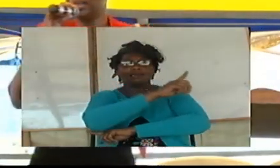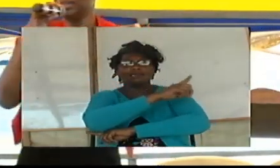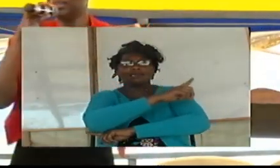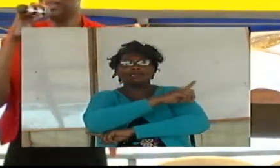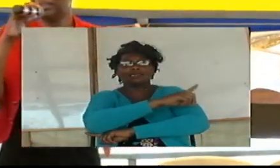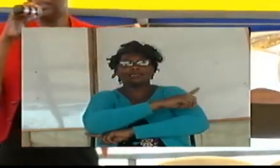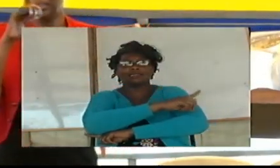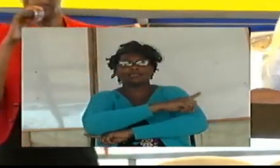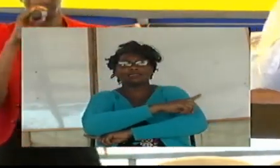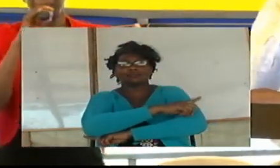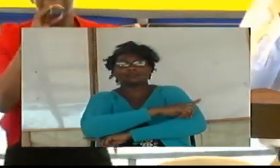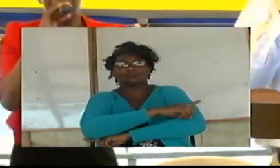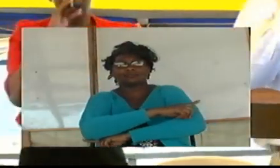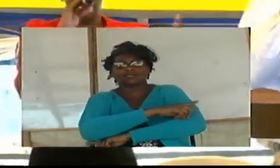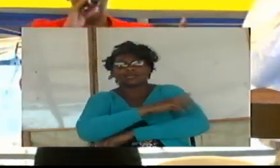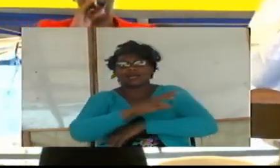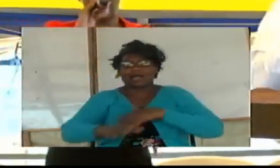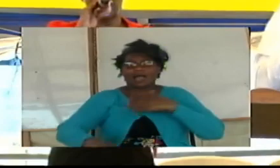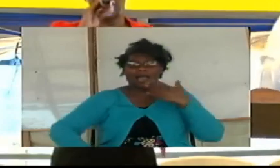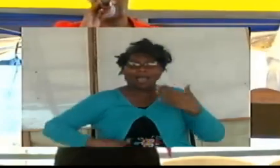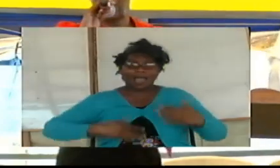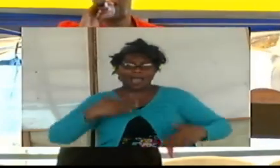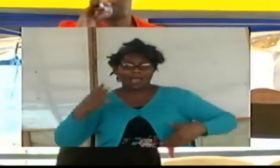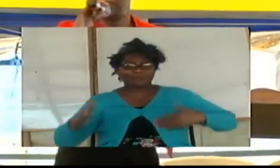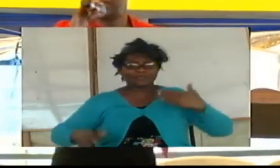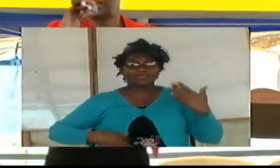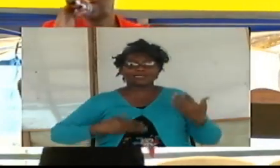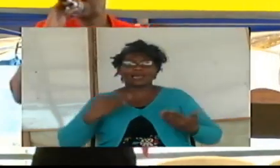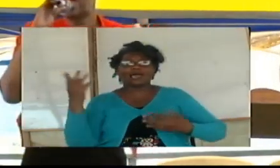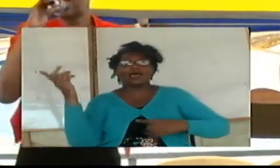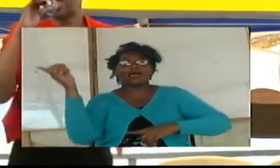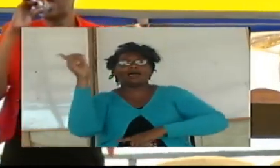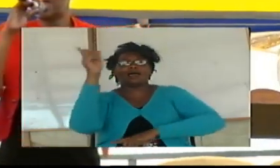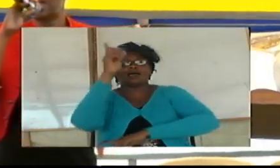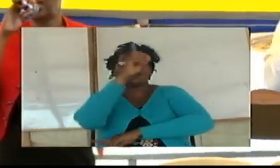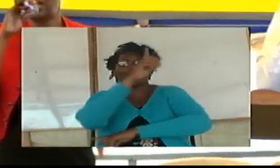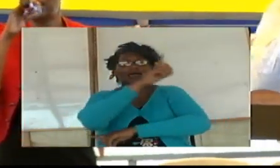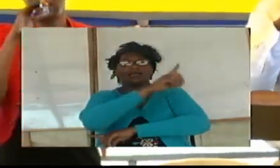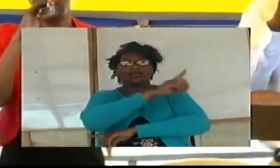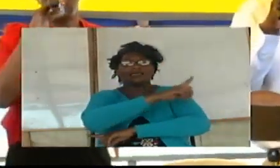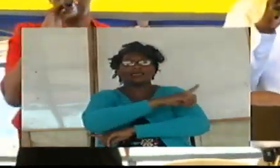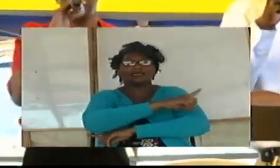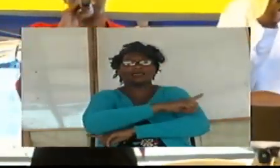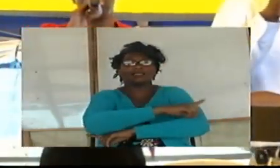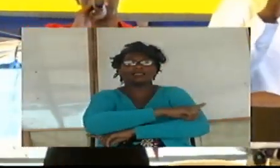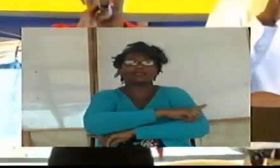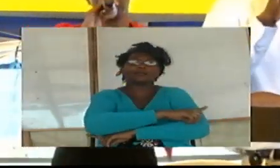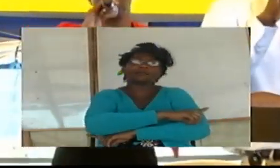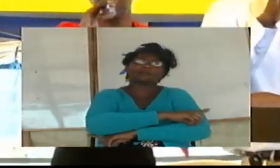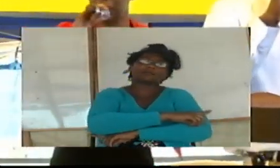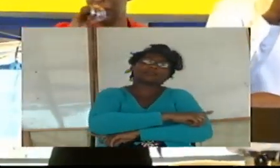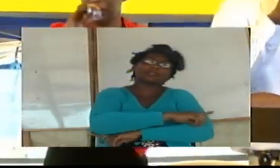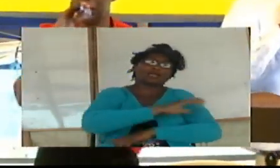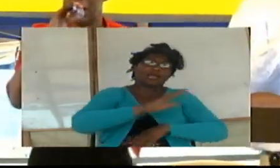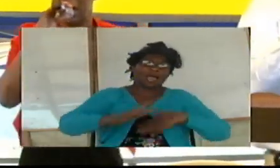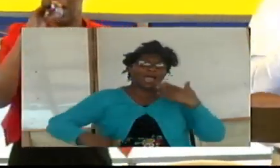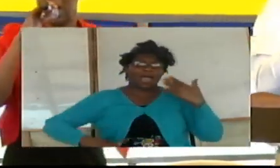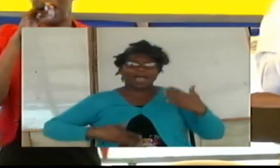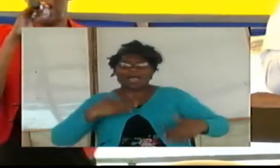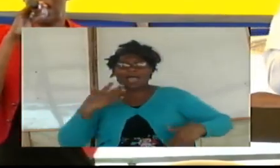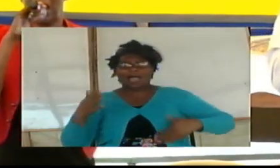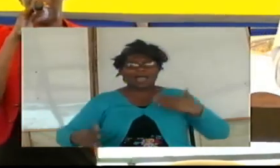day. Oh, happy day. Come on, that's the hope of the church.